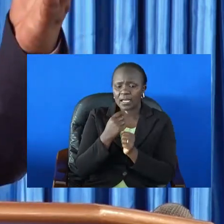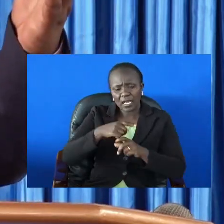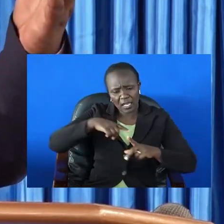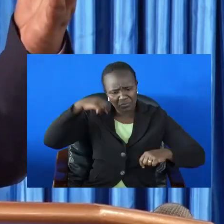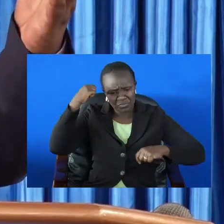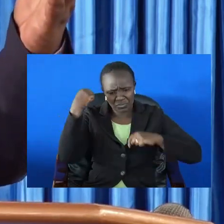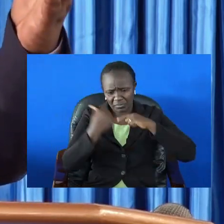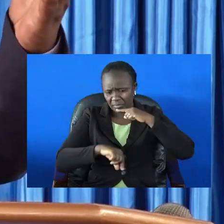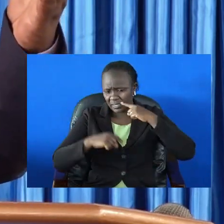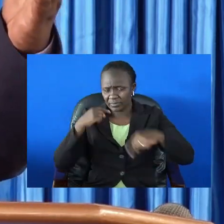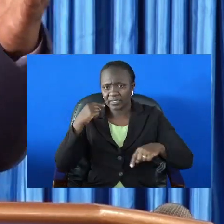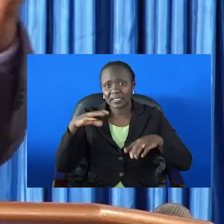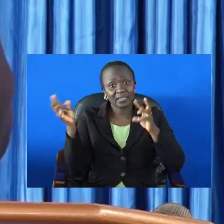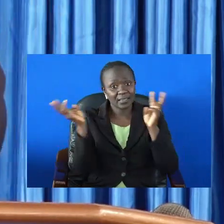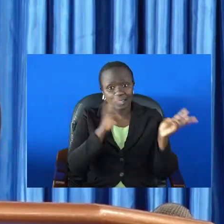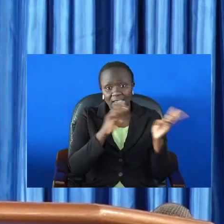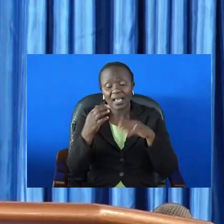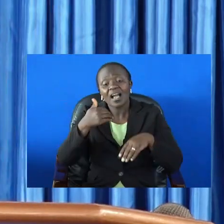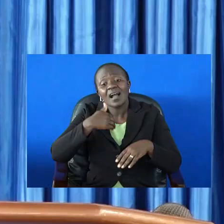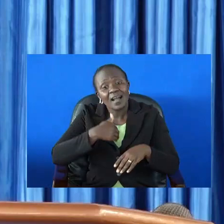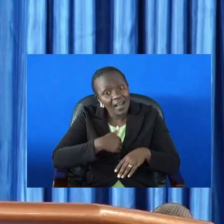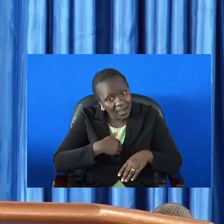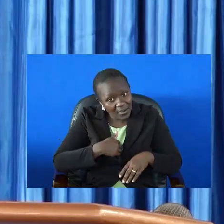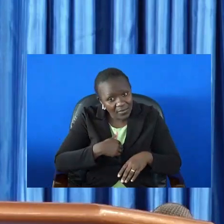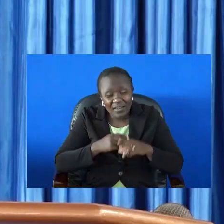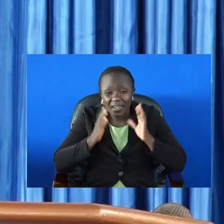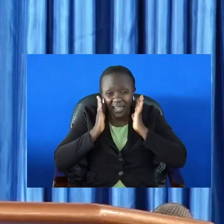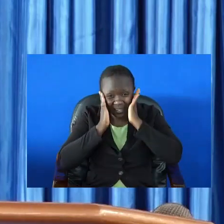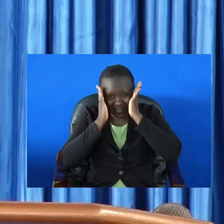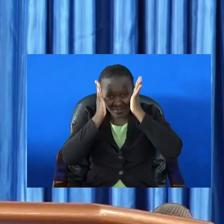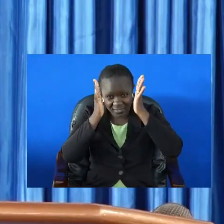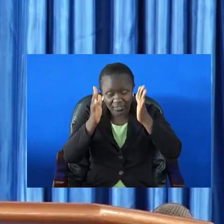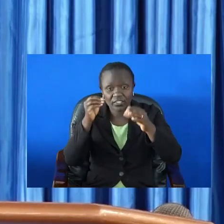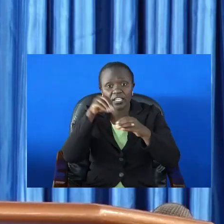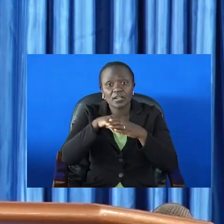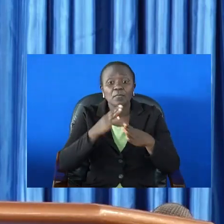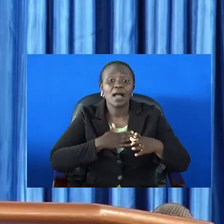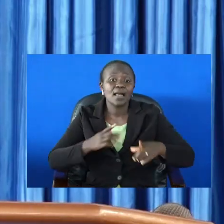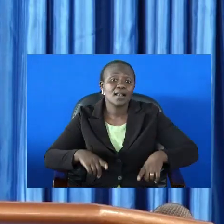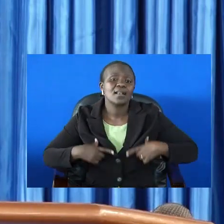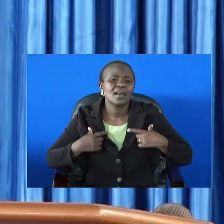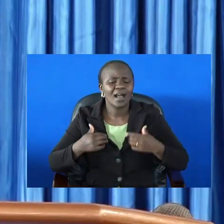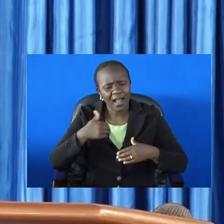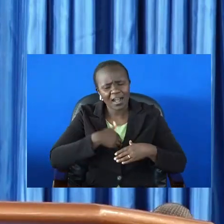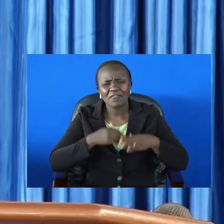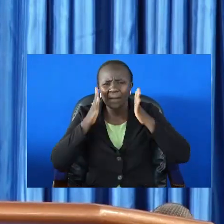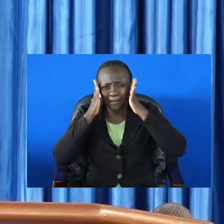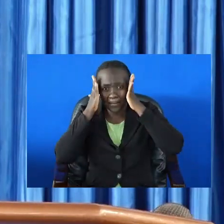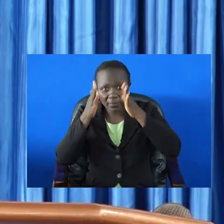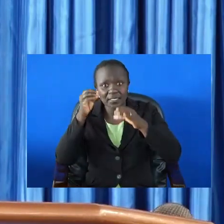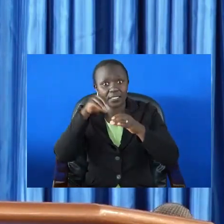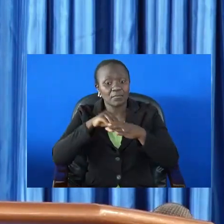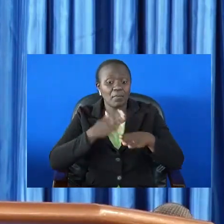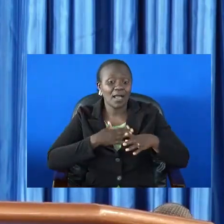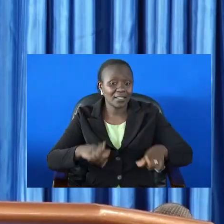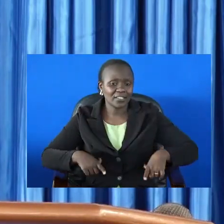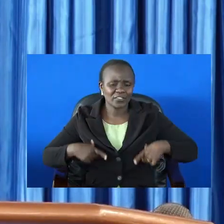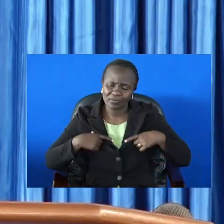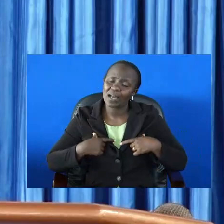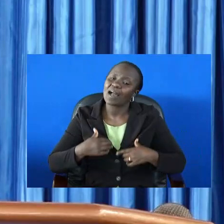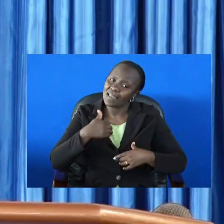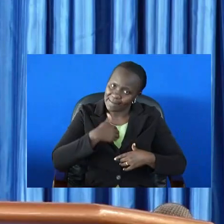the air. I have a direction in my life. I have a purpose. I have a